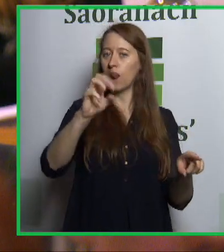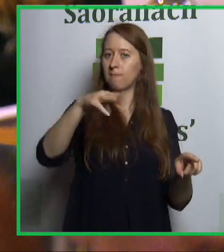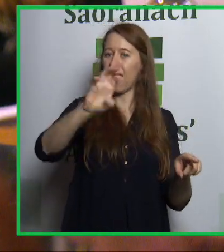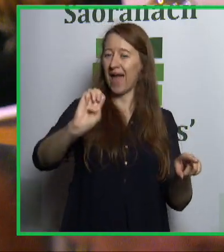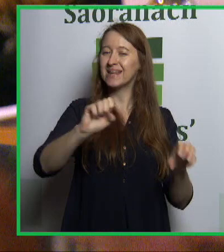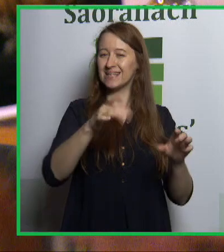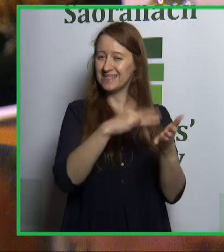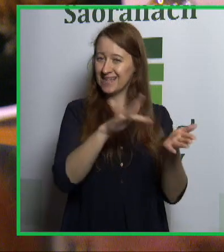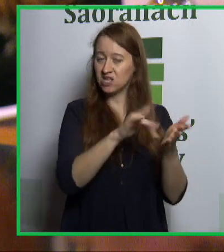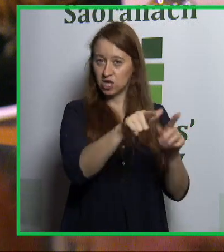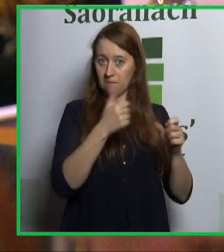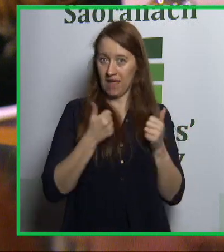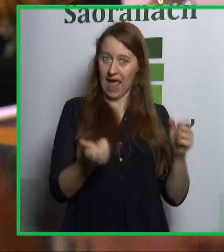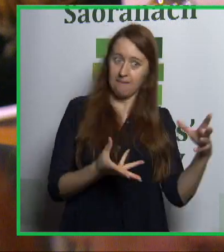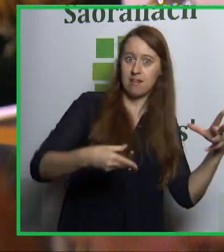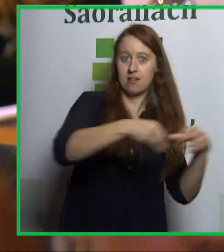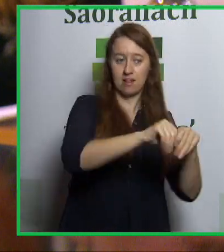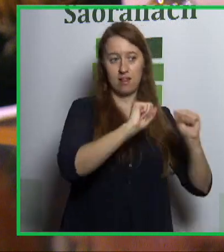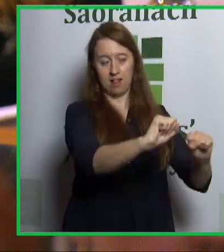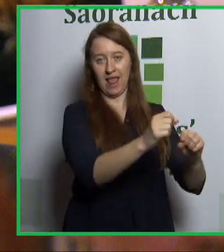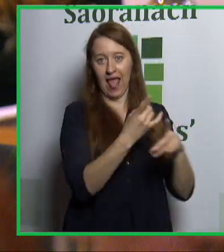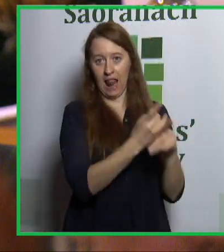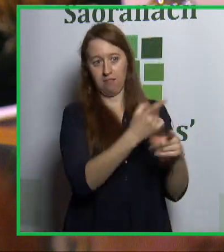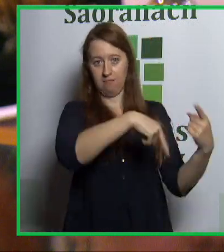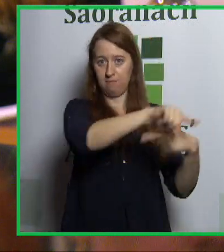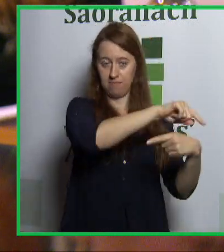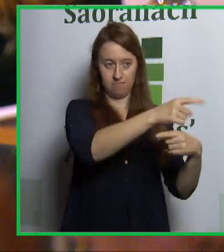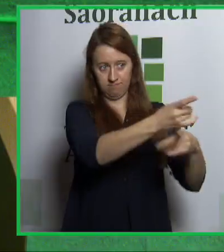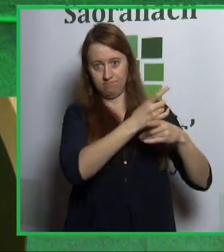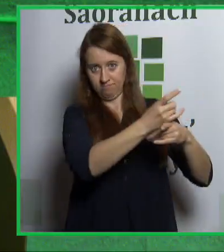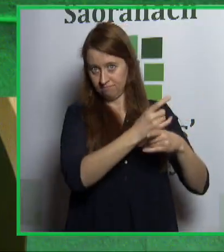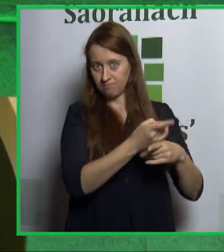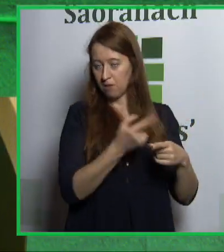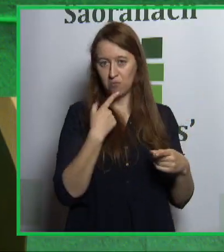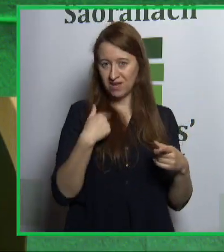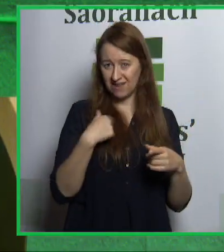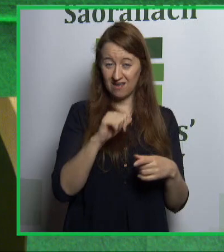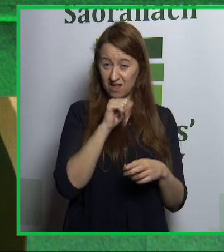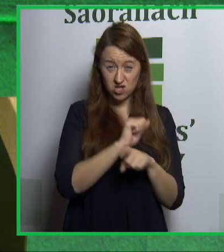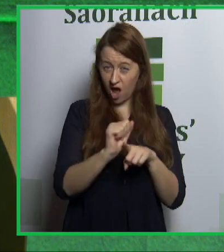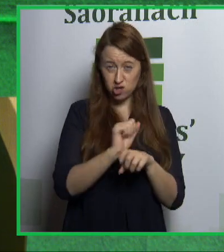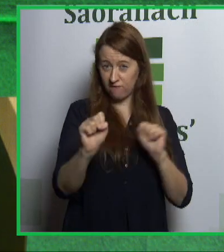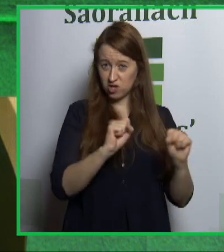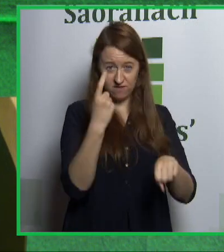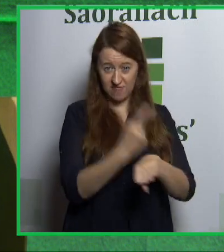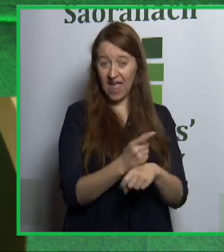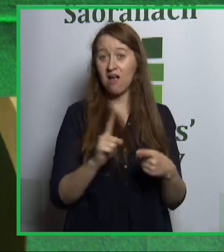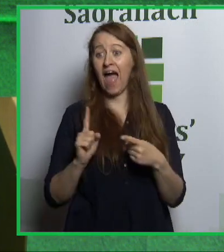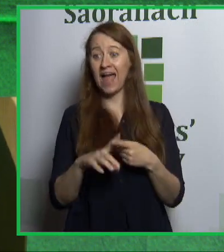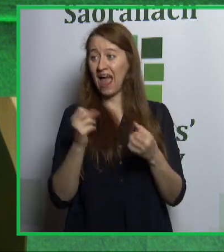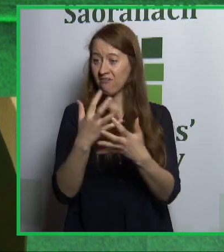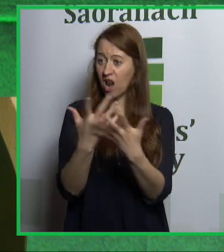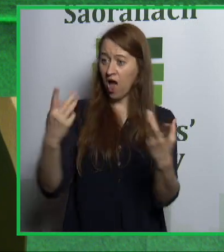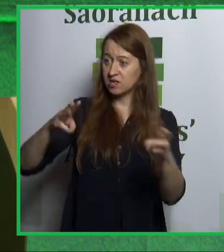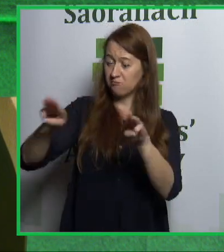crying out for help to get into addiction services and that, and there's not enough many of them. And even if they have one or